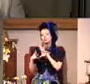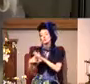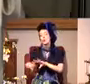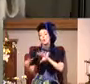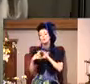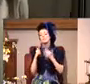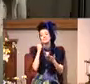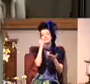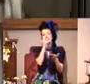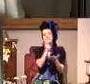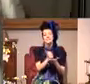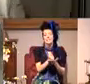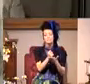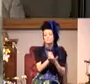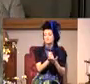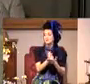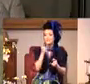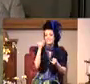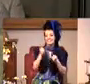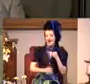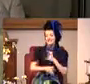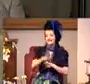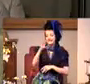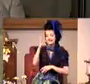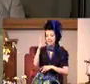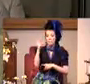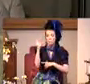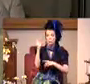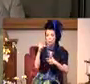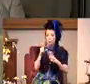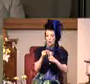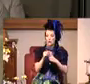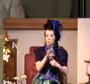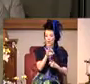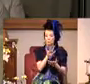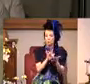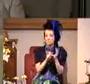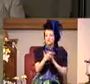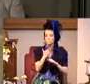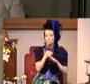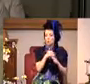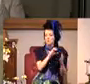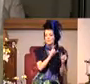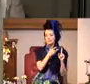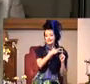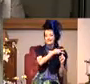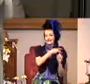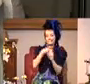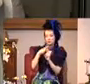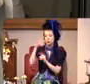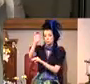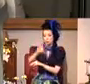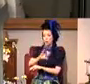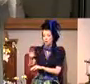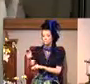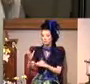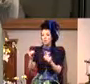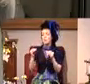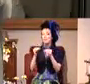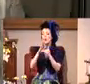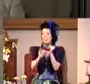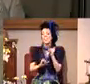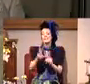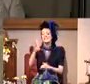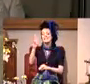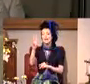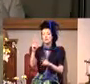of those last seven words of Jesus as he was taken to the cross. But more than just those seven words, bringing them